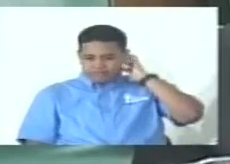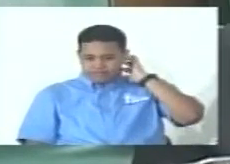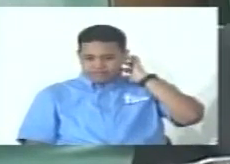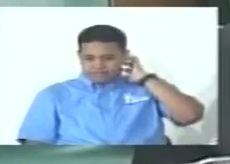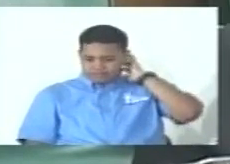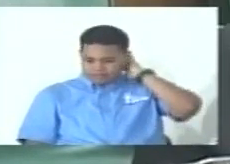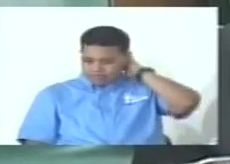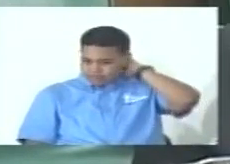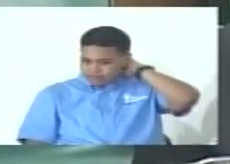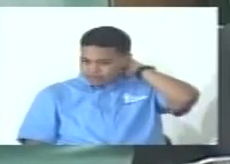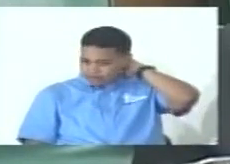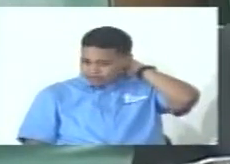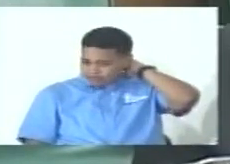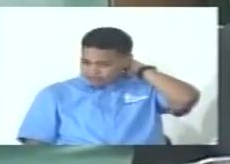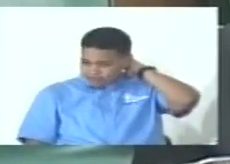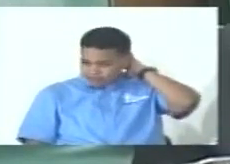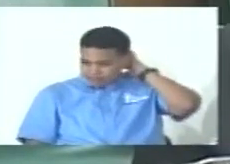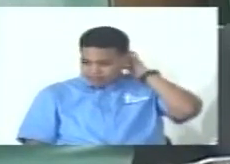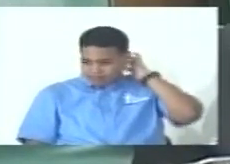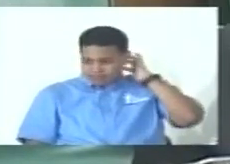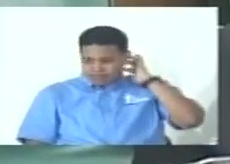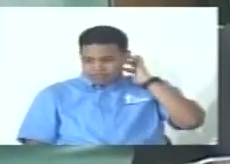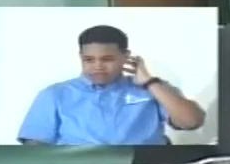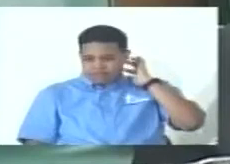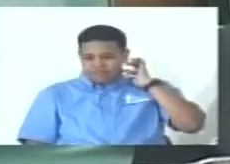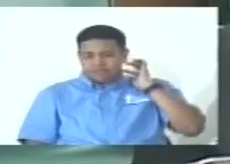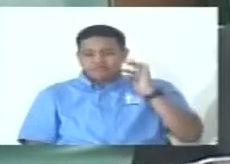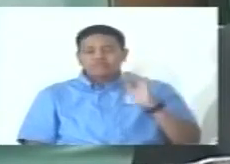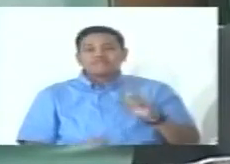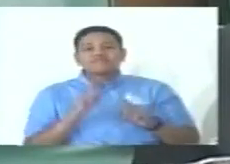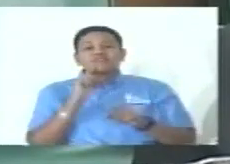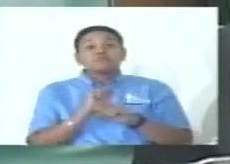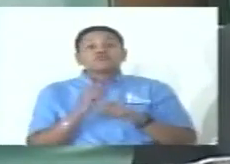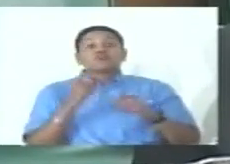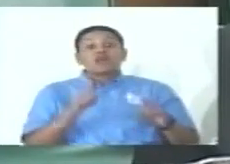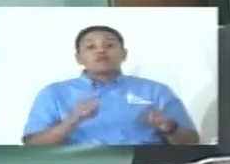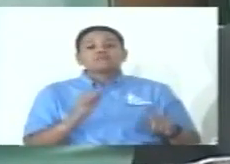I, you know, the government had advertised for